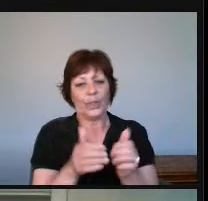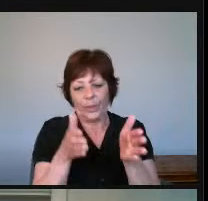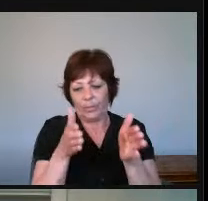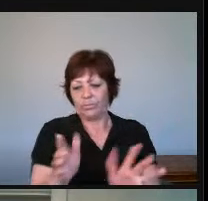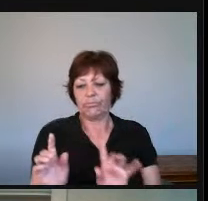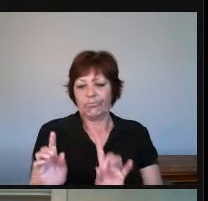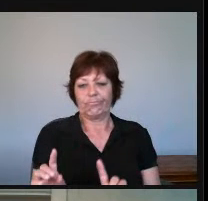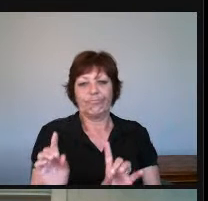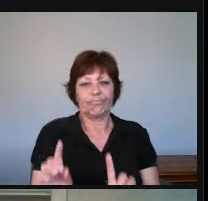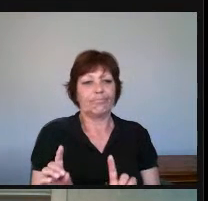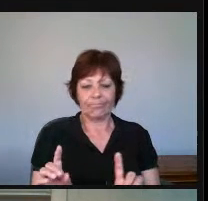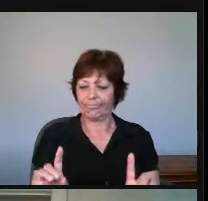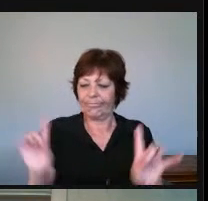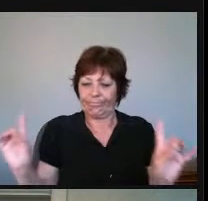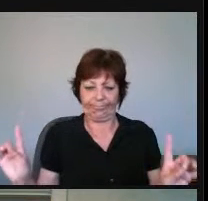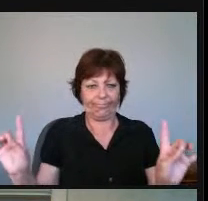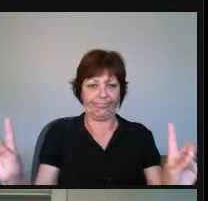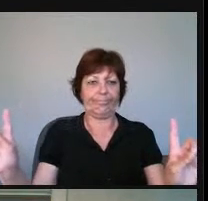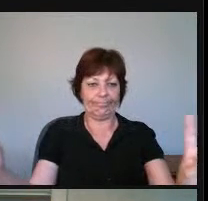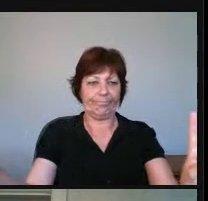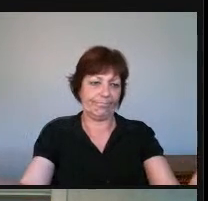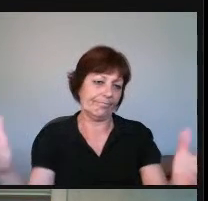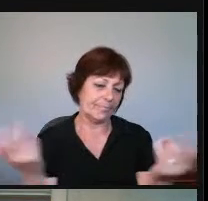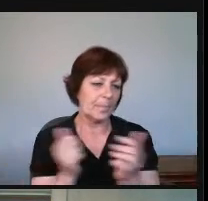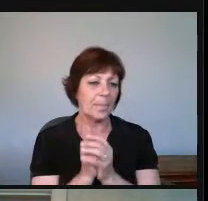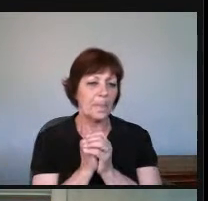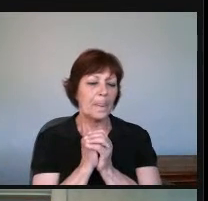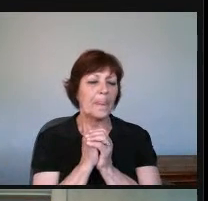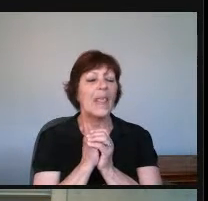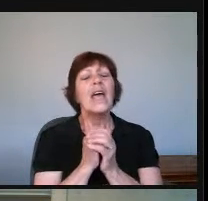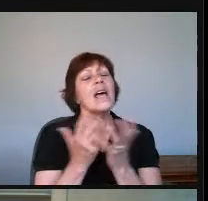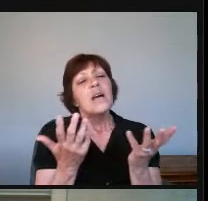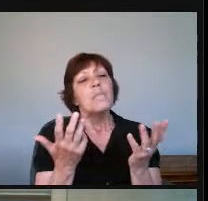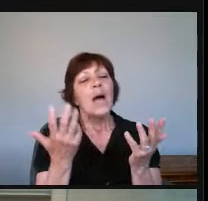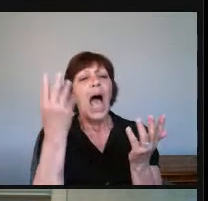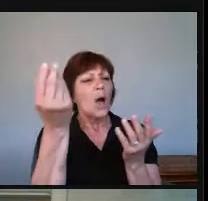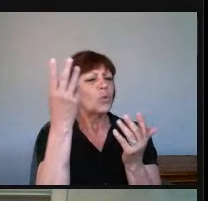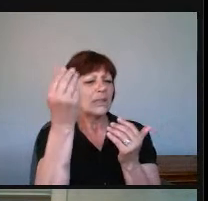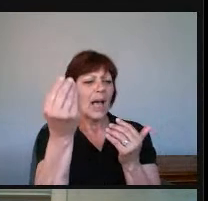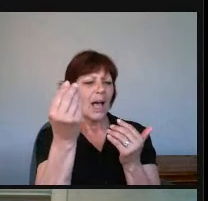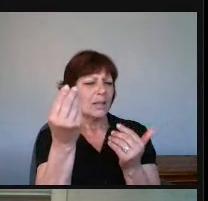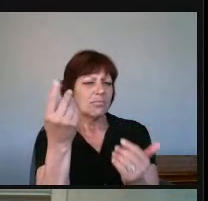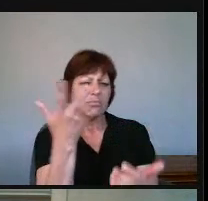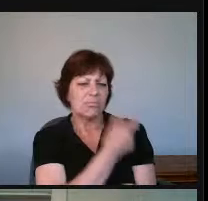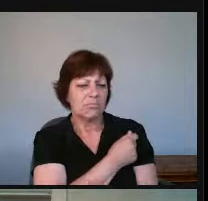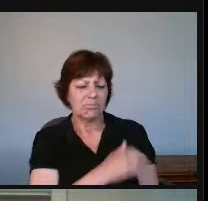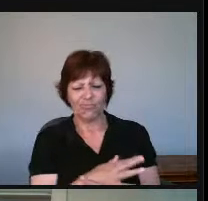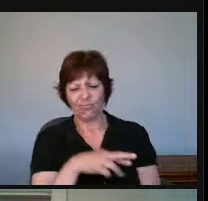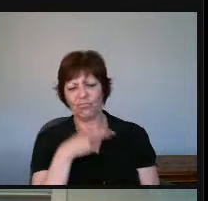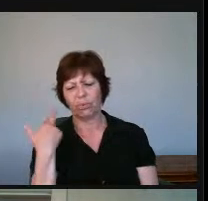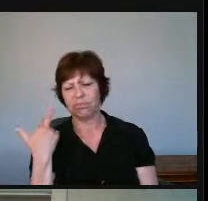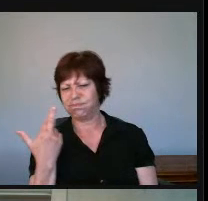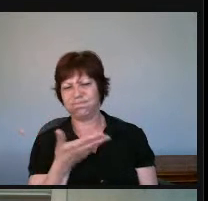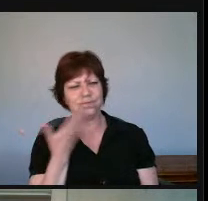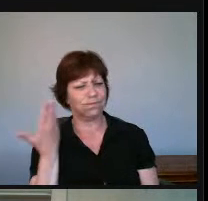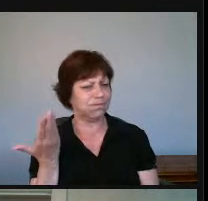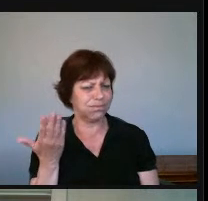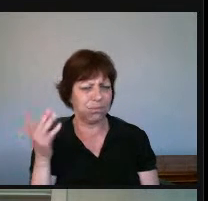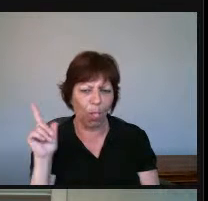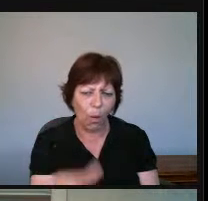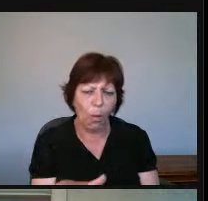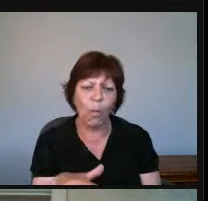were maintaining distance. So outside, if you're vaccinated, the risk is very, very low,